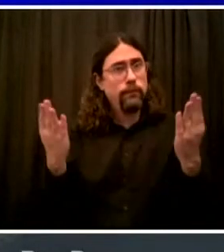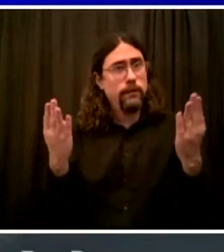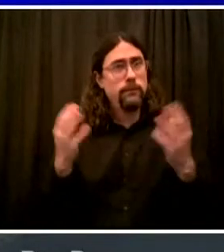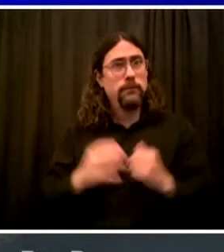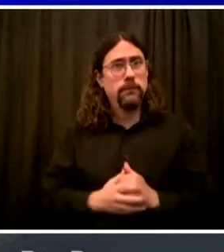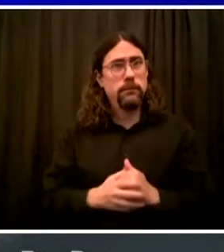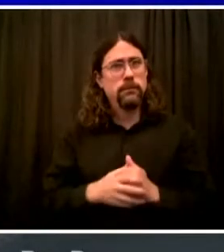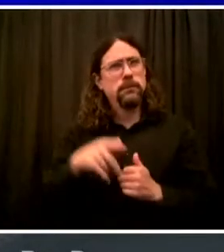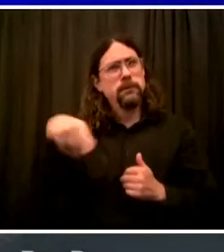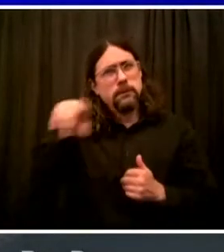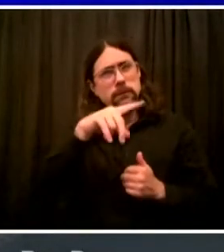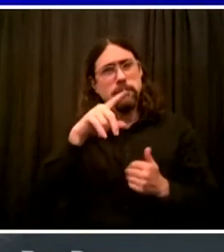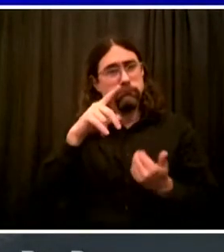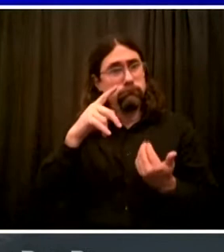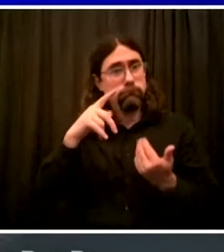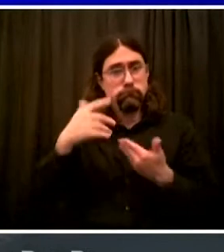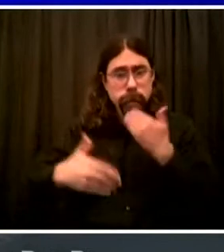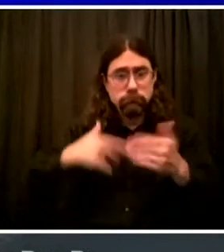city.